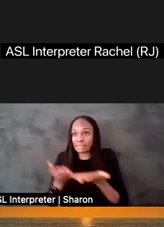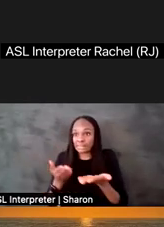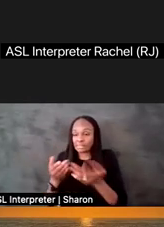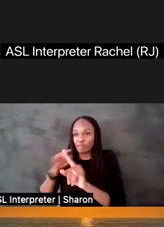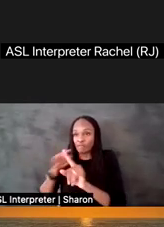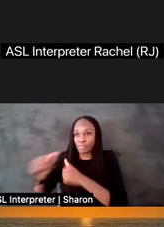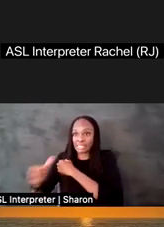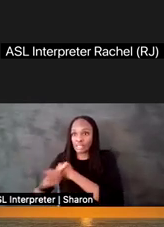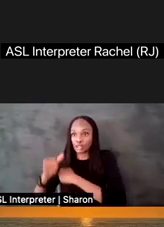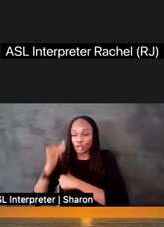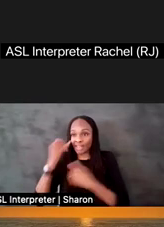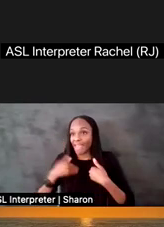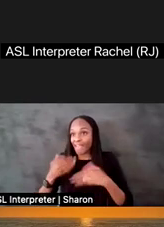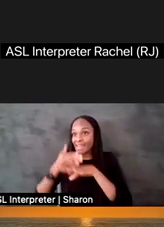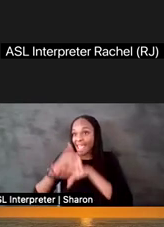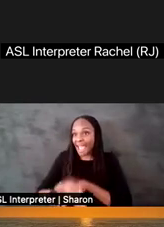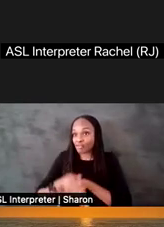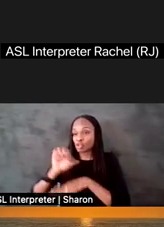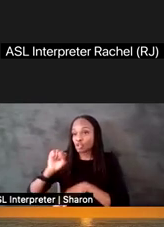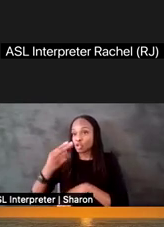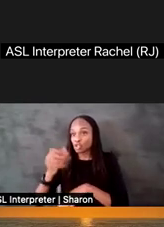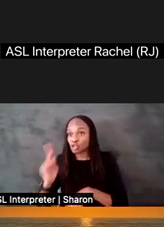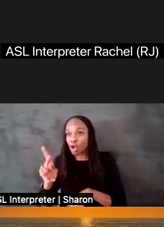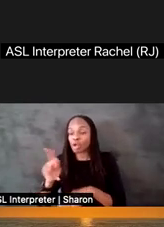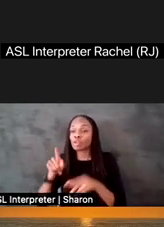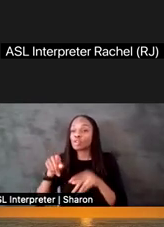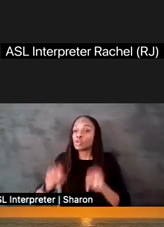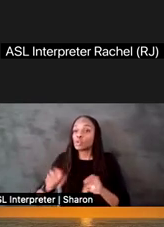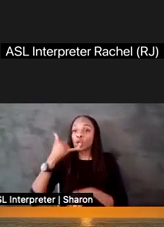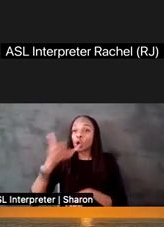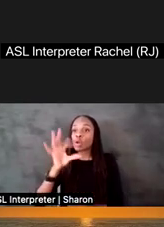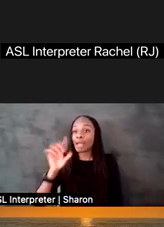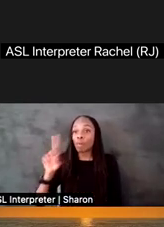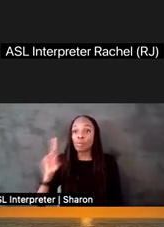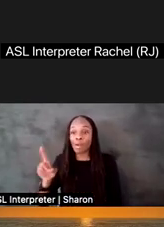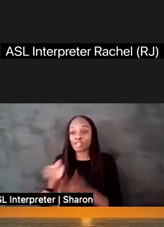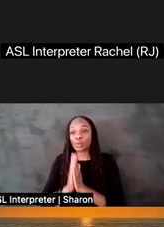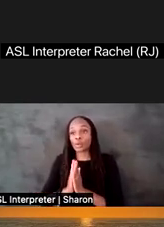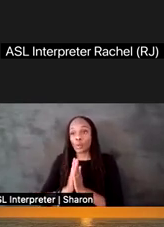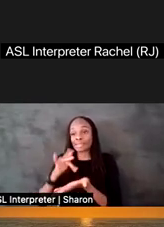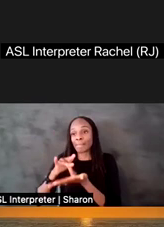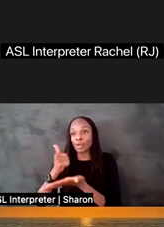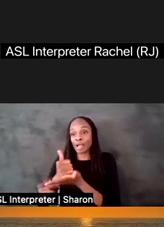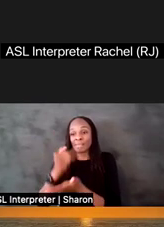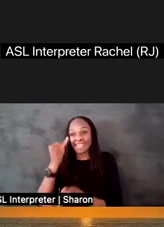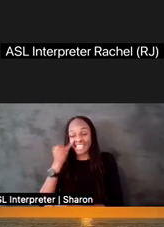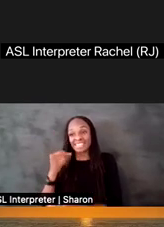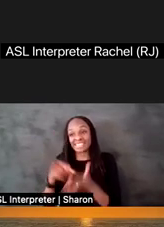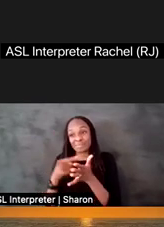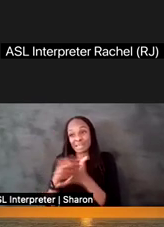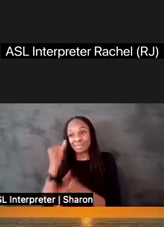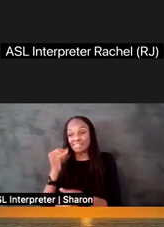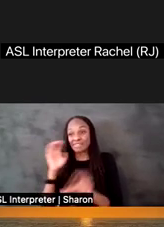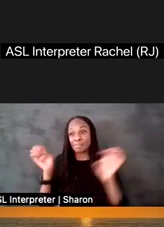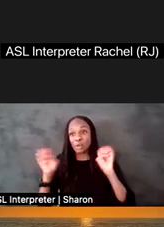again, if you can, calling 911 to request medical help. Sometimes if it's a severe enough